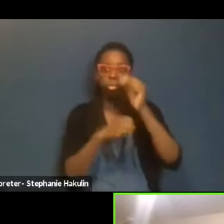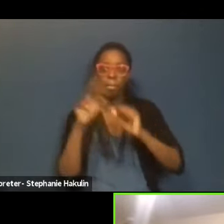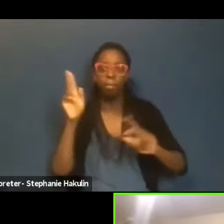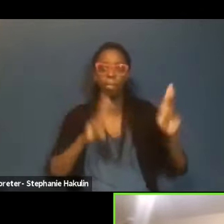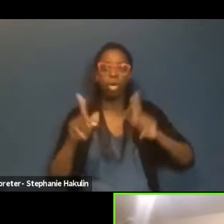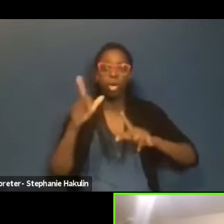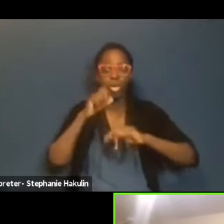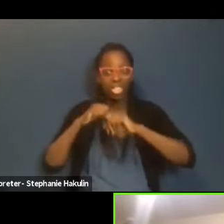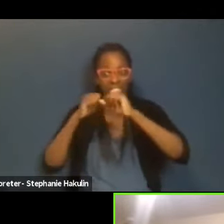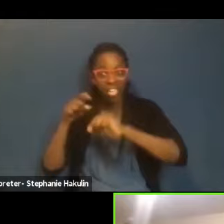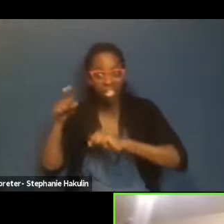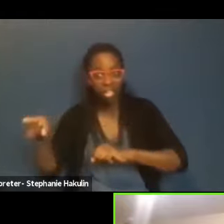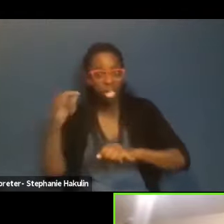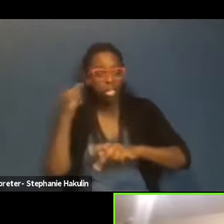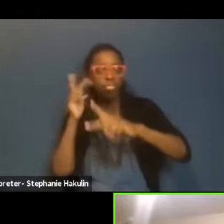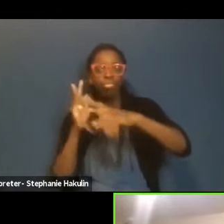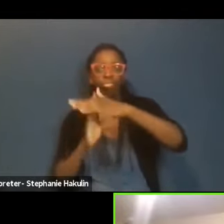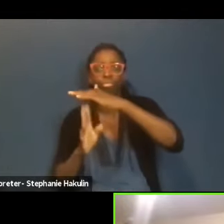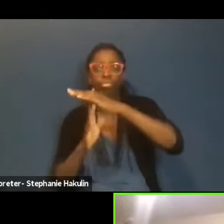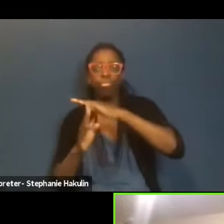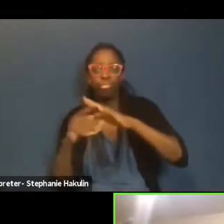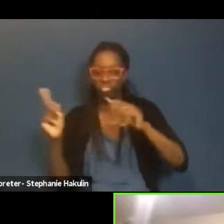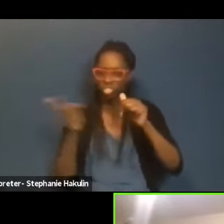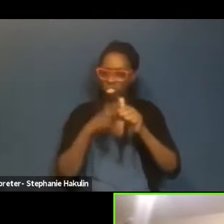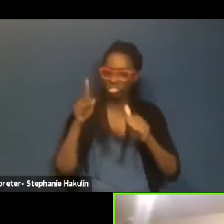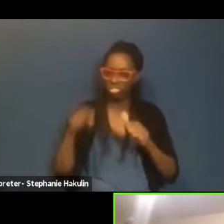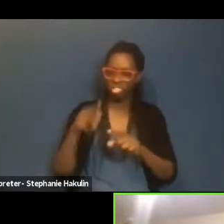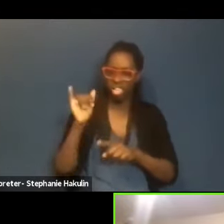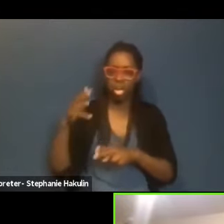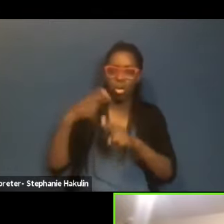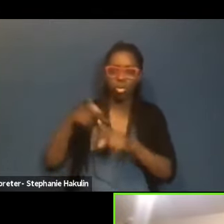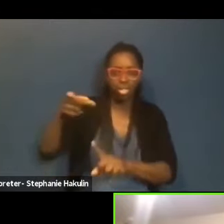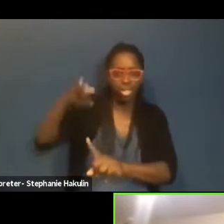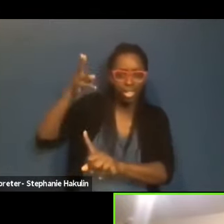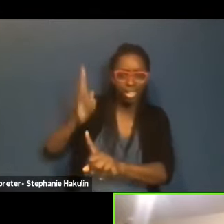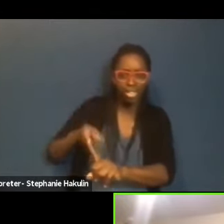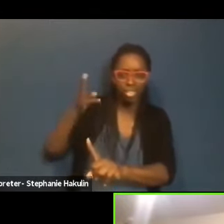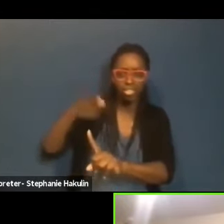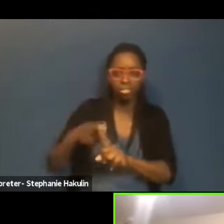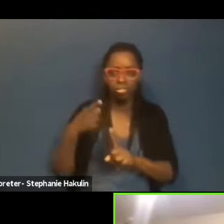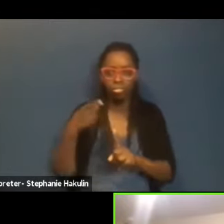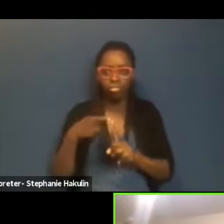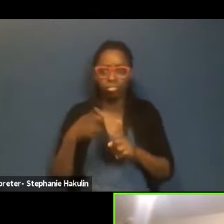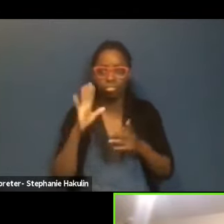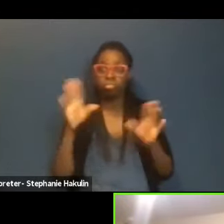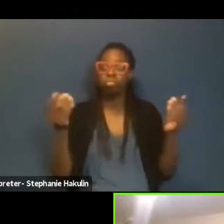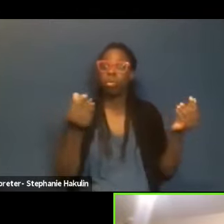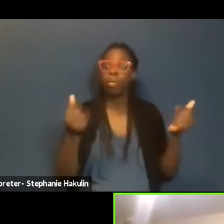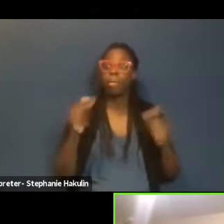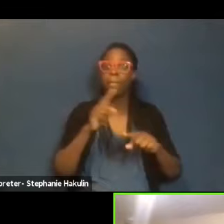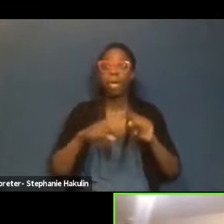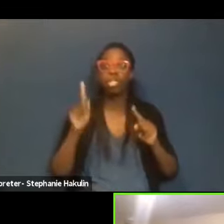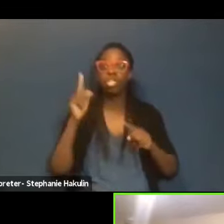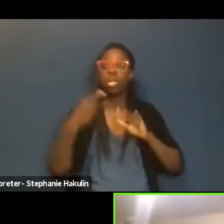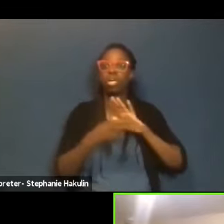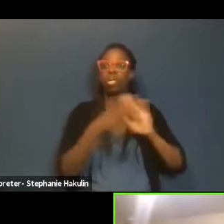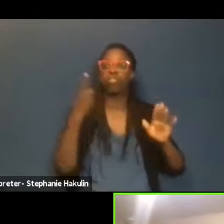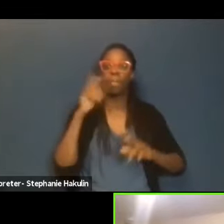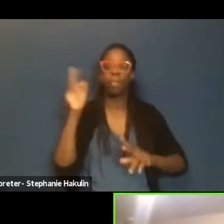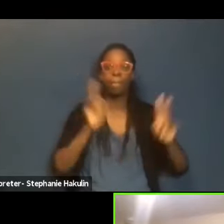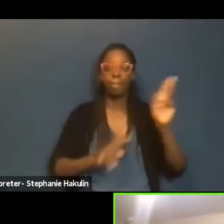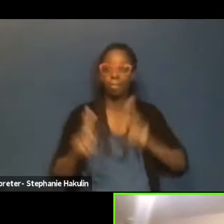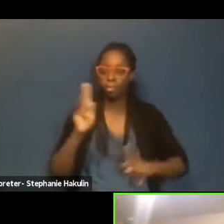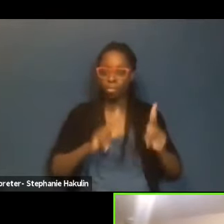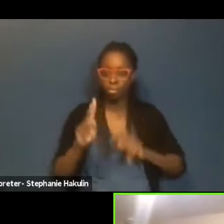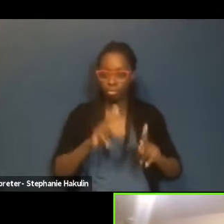first. That call it history, that call it public property, while it only stands for certain people in private that can't read the room for racism in their buildings. For